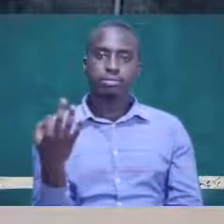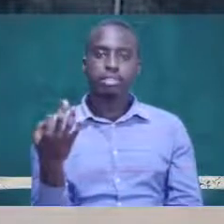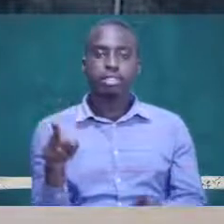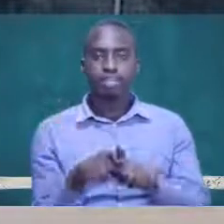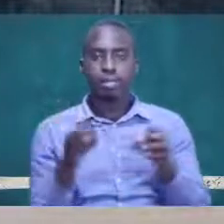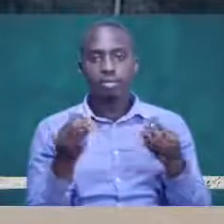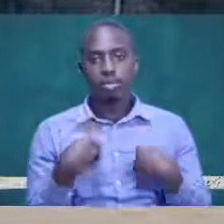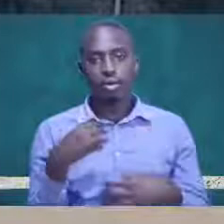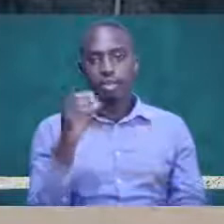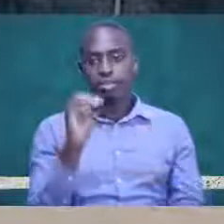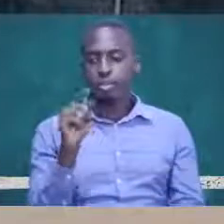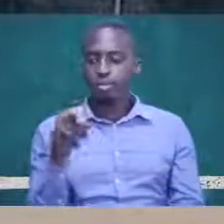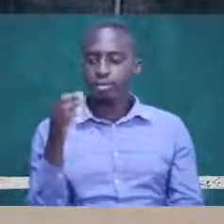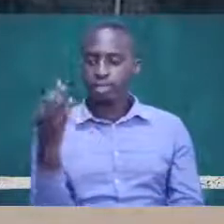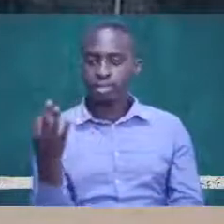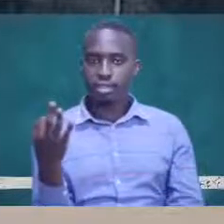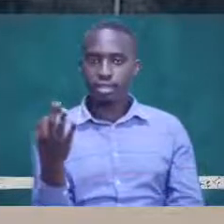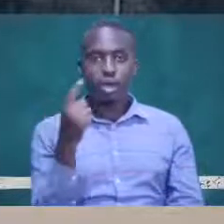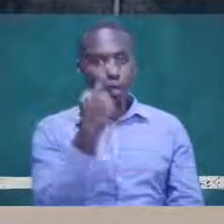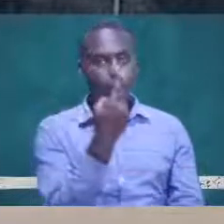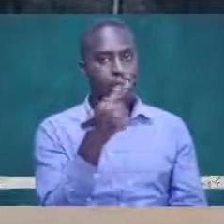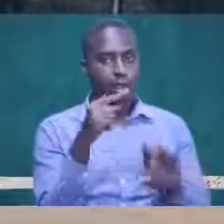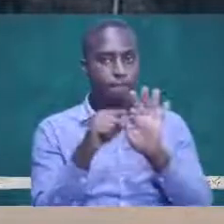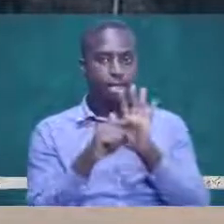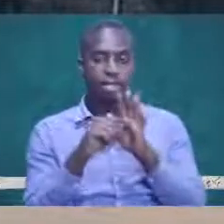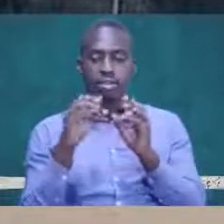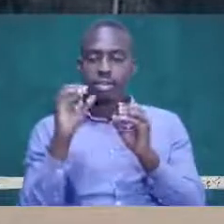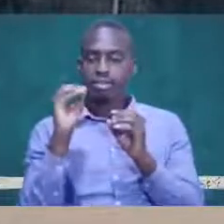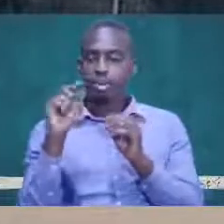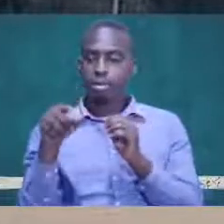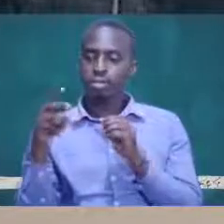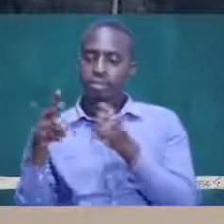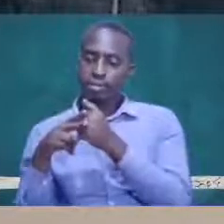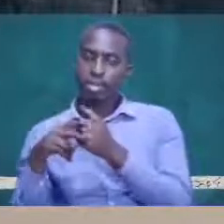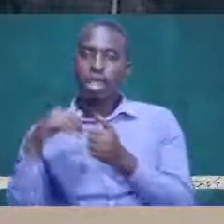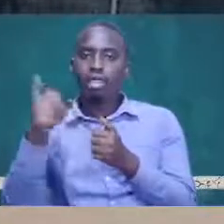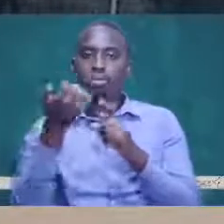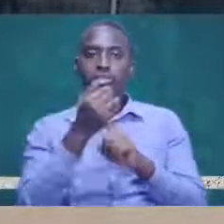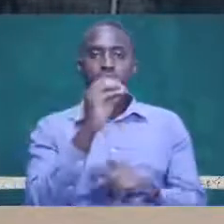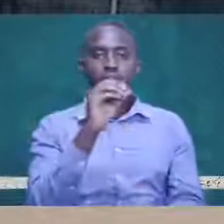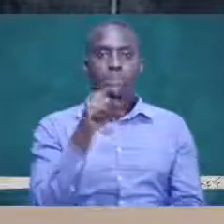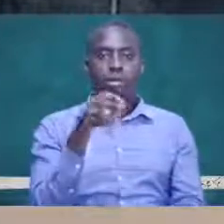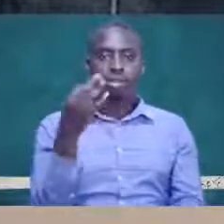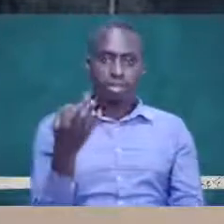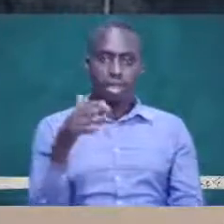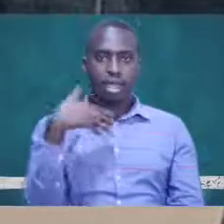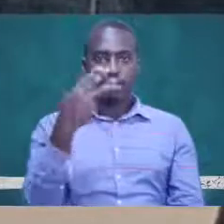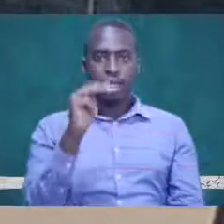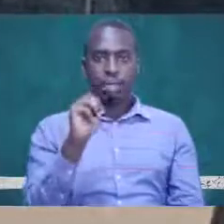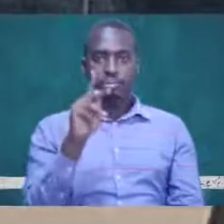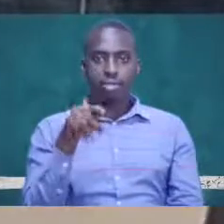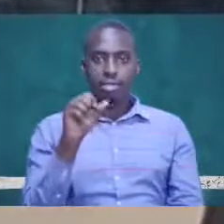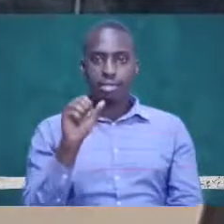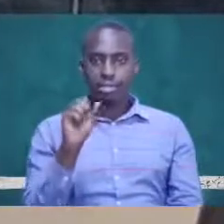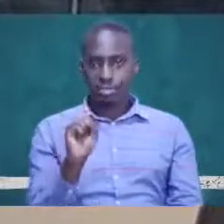us 0.3. 1 minus 0.7, we shall get 0.3. Now, our marginal propensity to